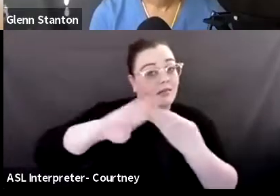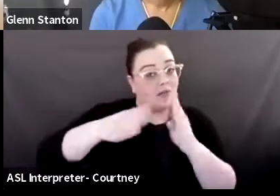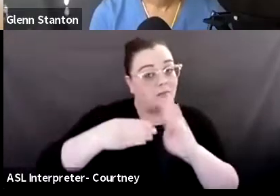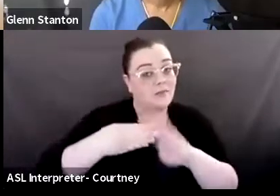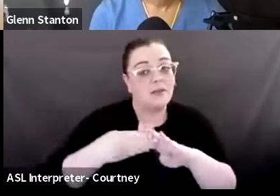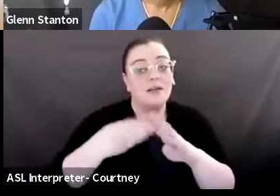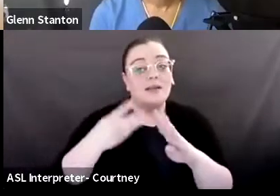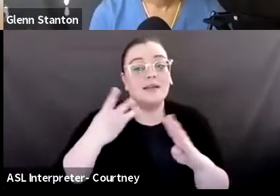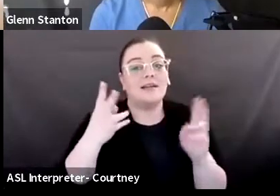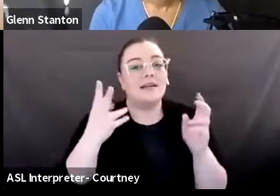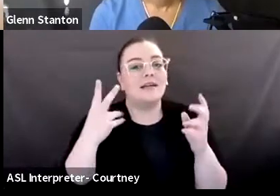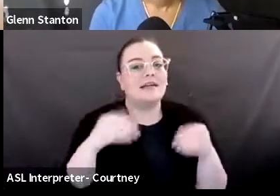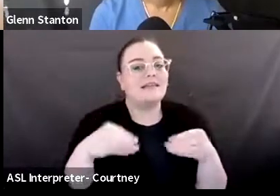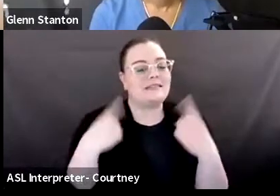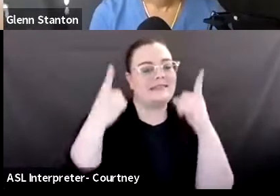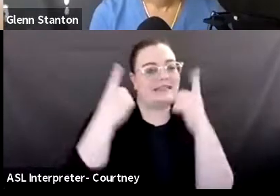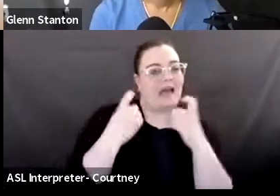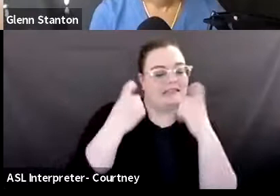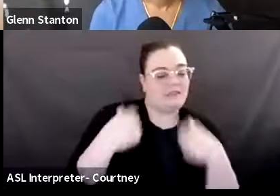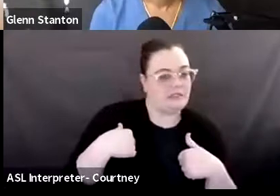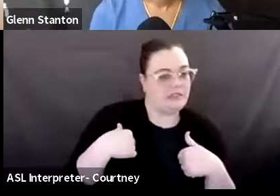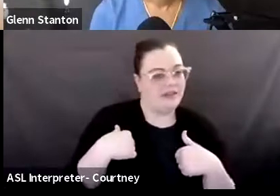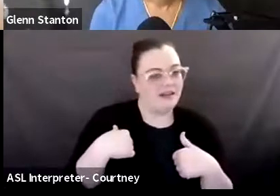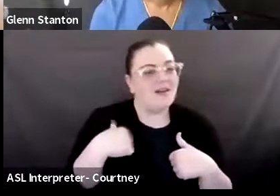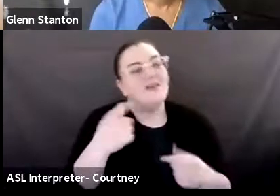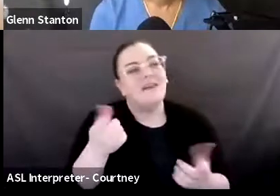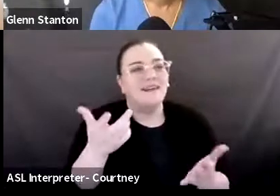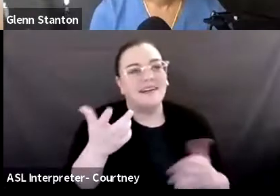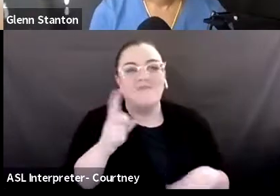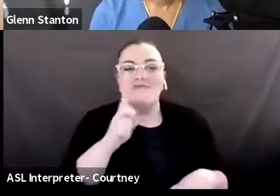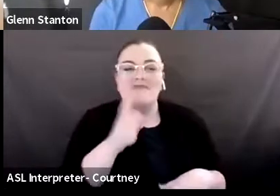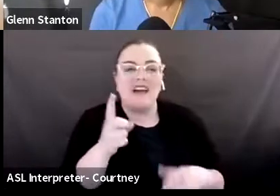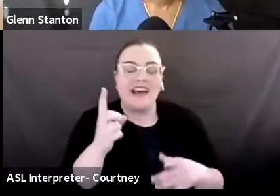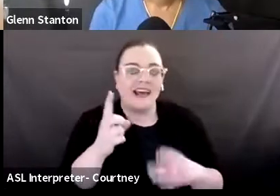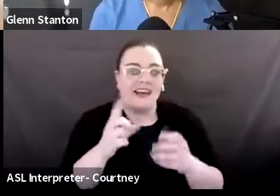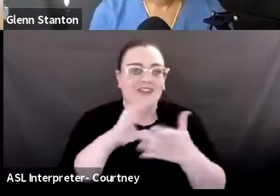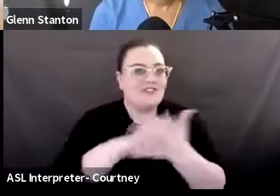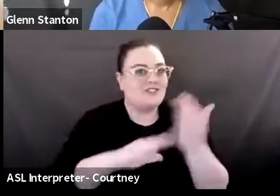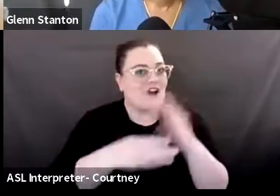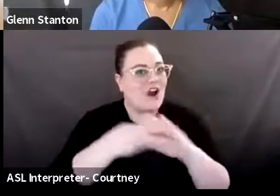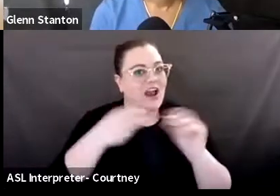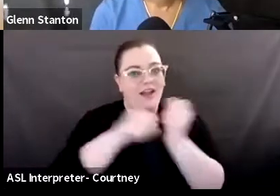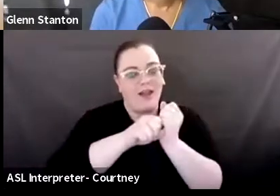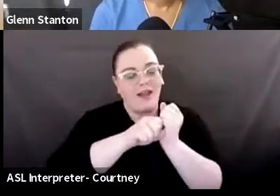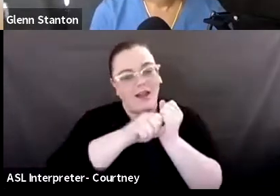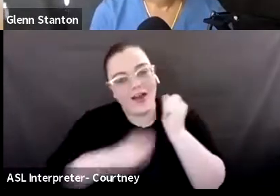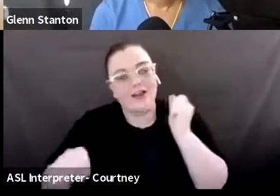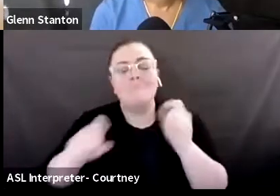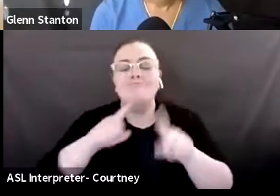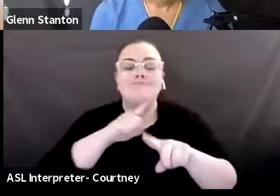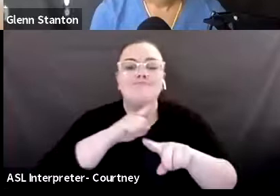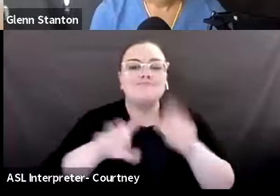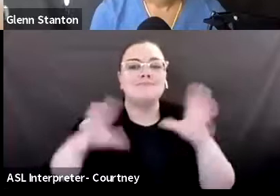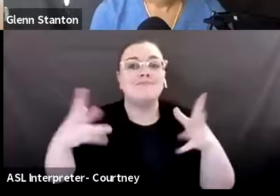me through a little test. And it's much too long a story to tell, but needless to